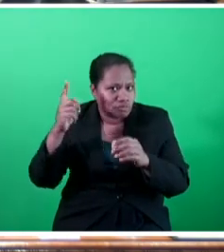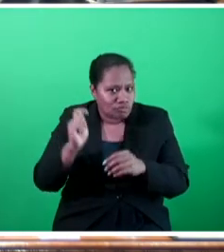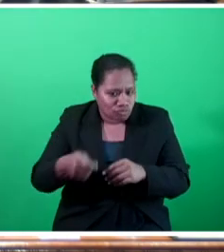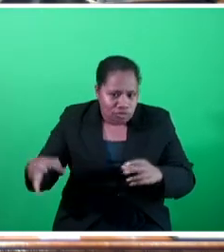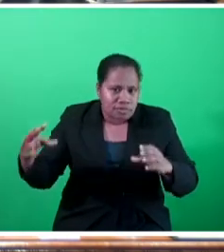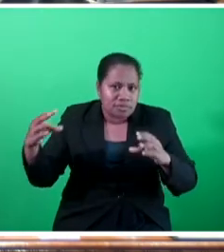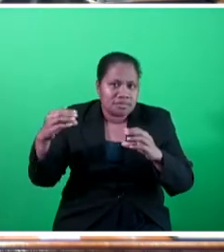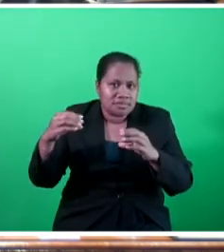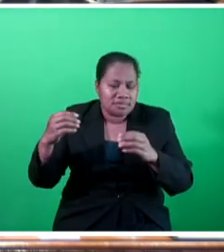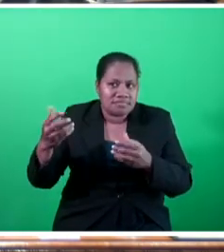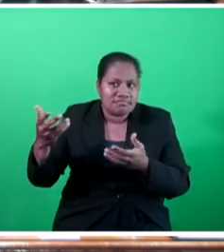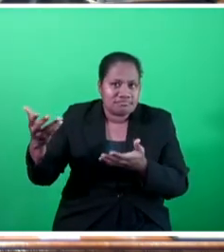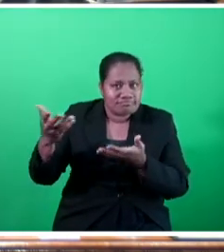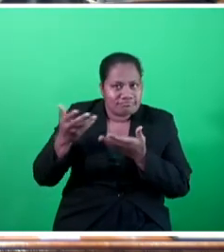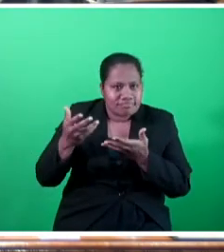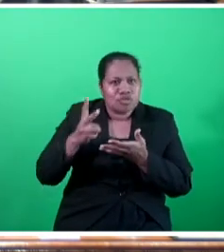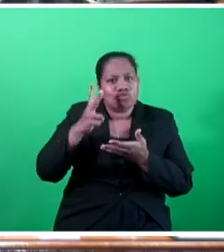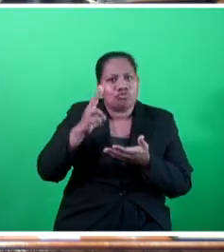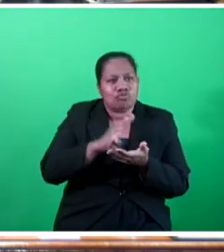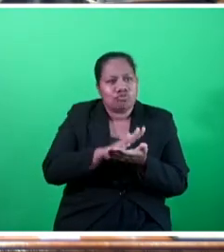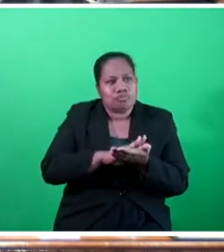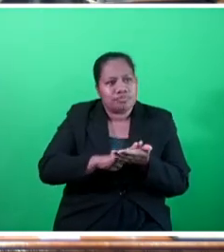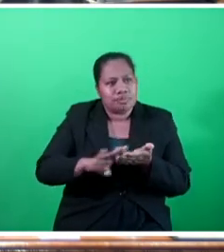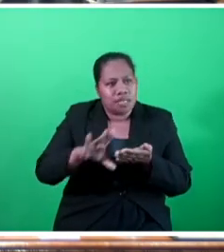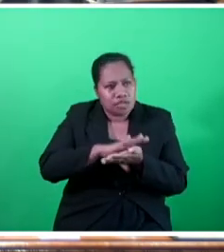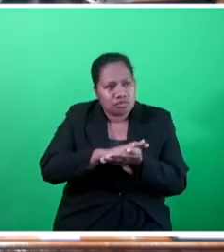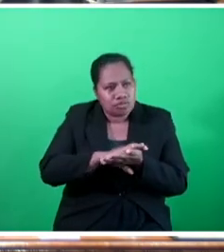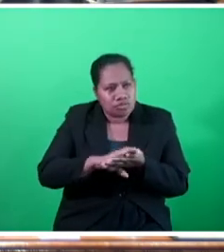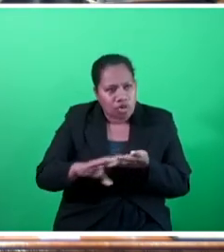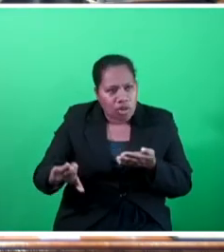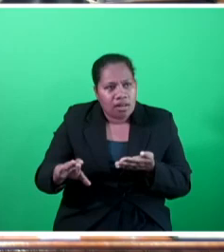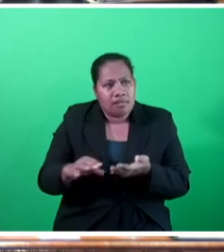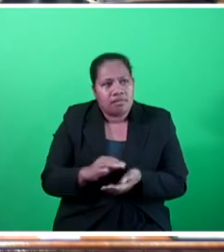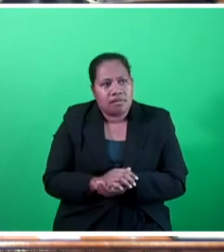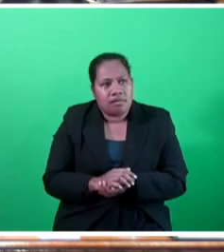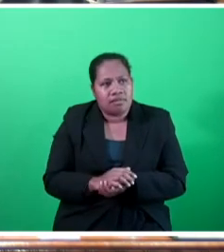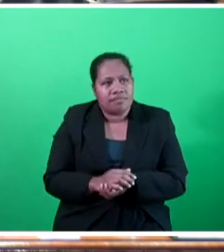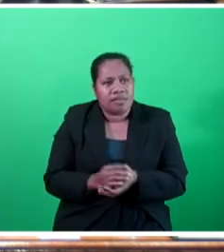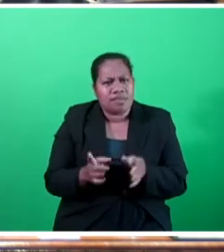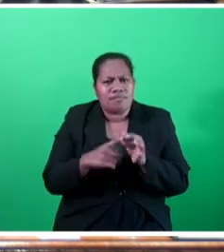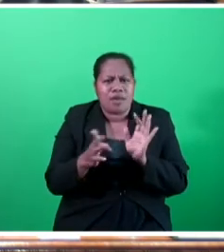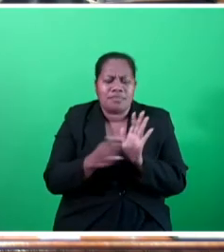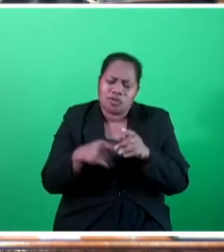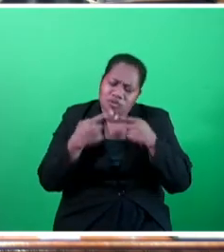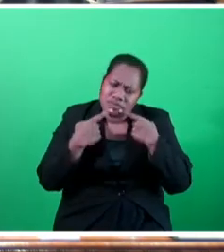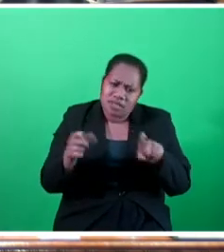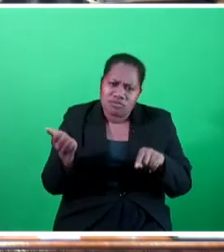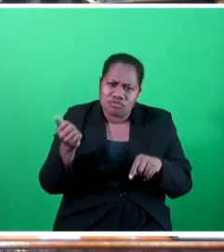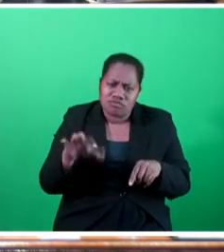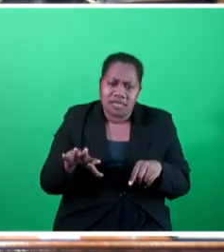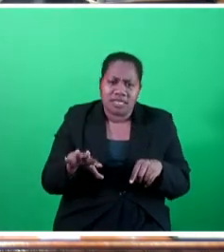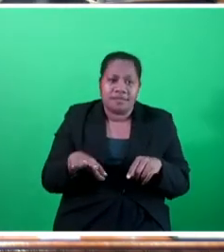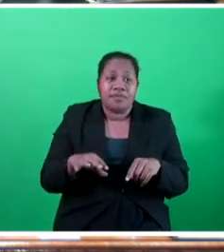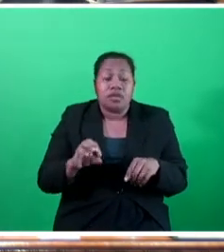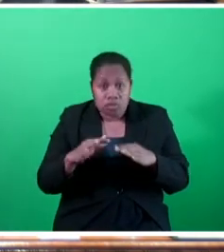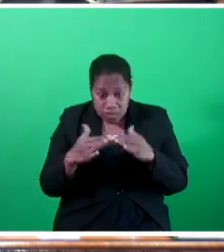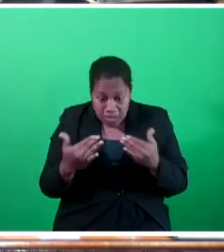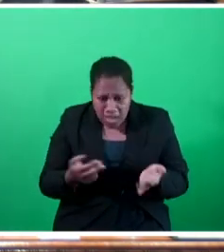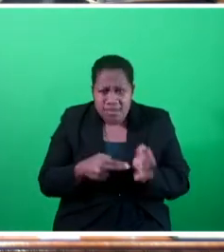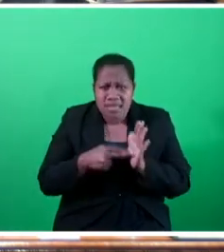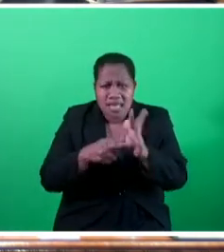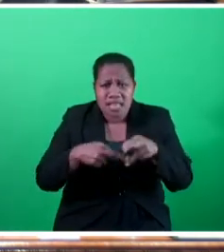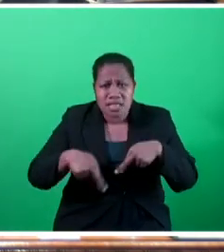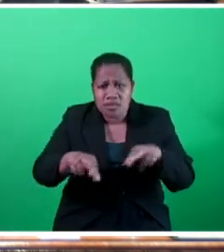recently launched $2 billion facility that the Australian Prime Minister has announced. Mr. Speaker, sir, the Nadi River has actually